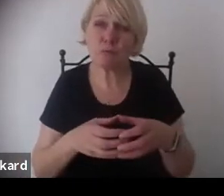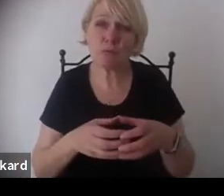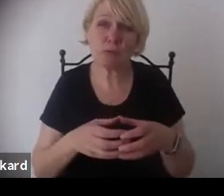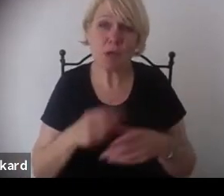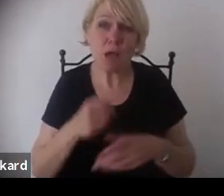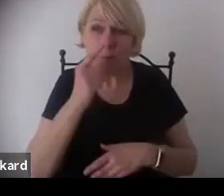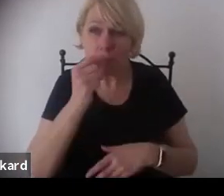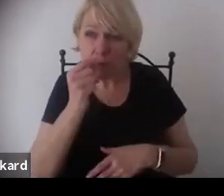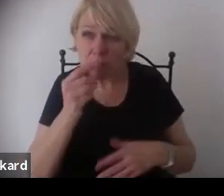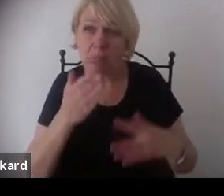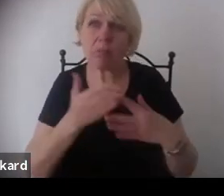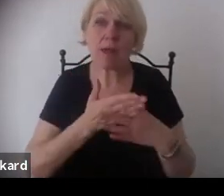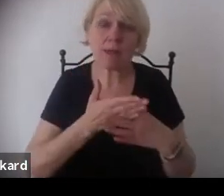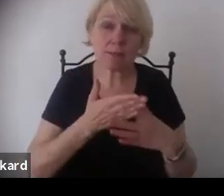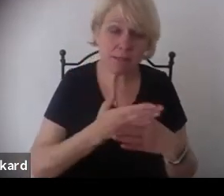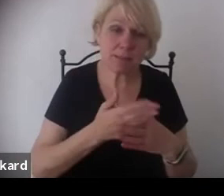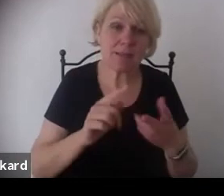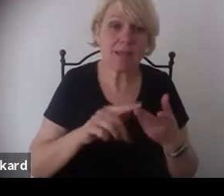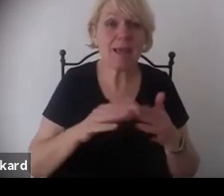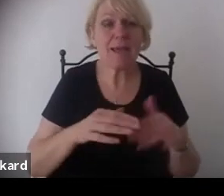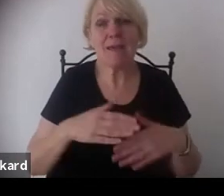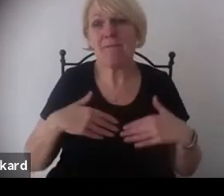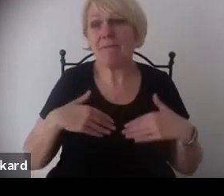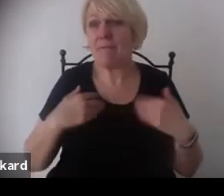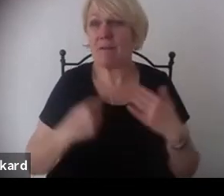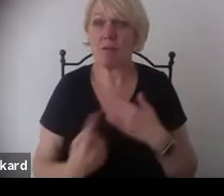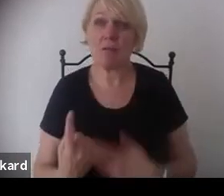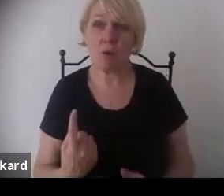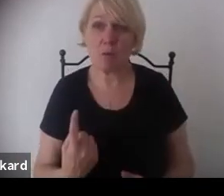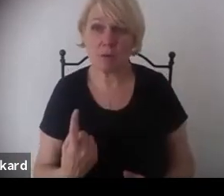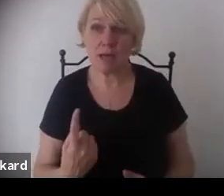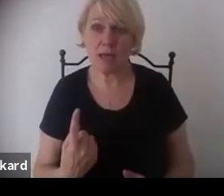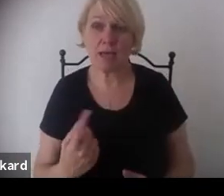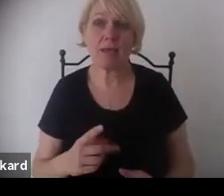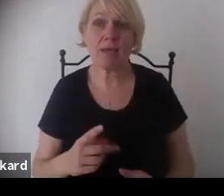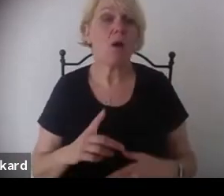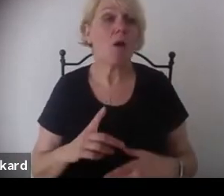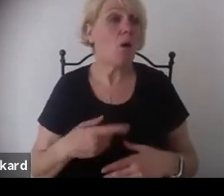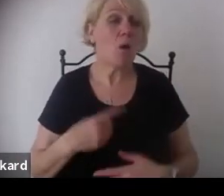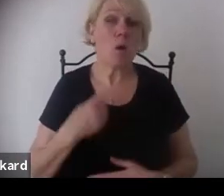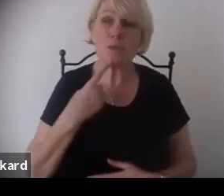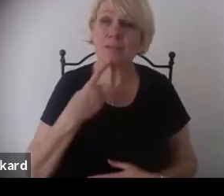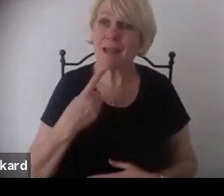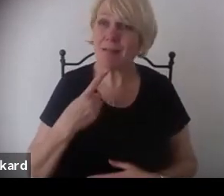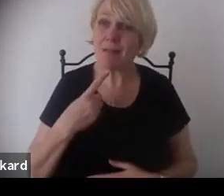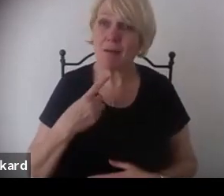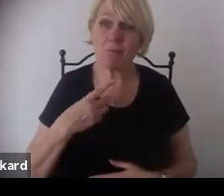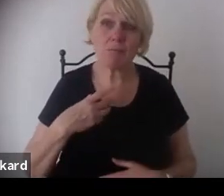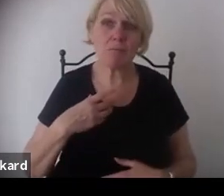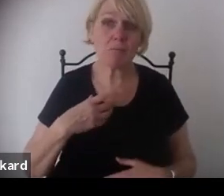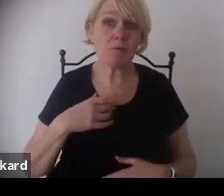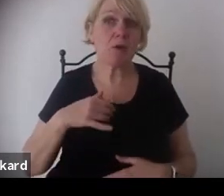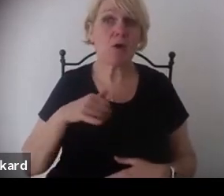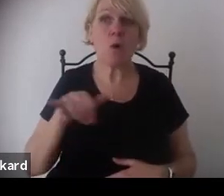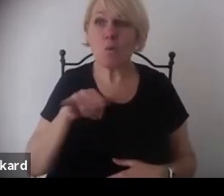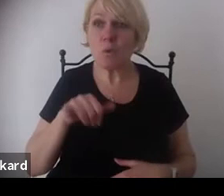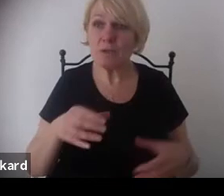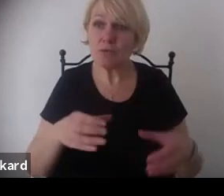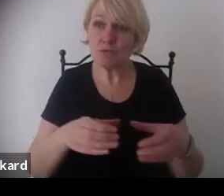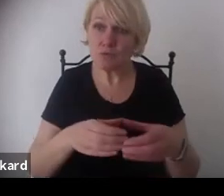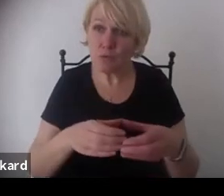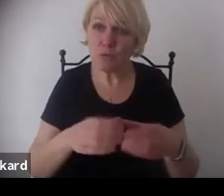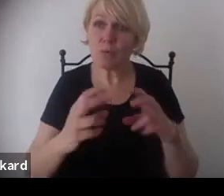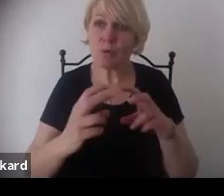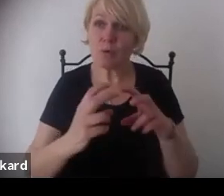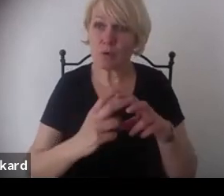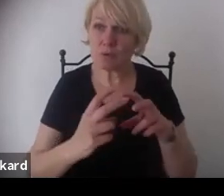feeling lonely, or at least for us to signpost people to the services that would be able to help them. And actually,